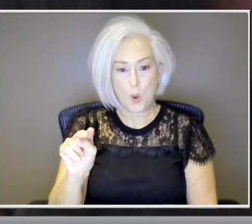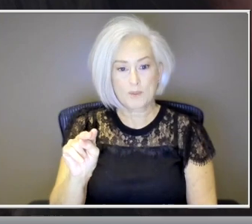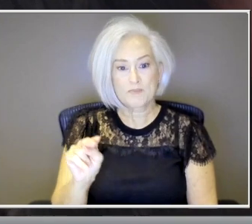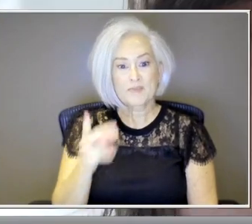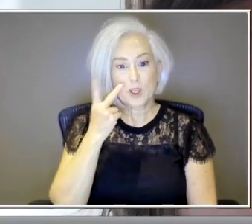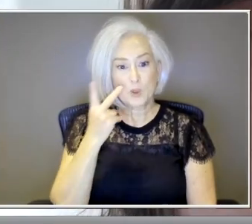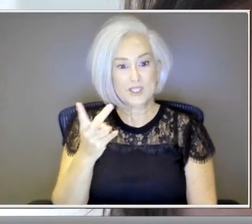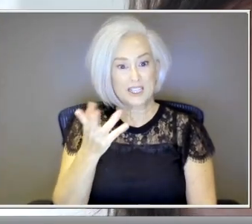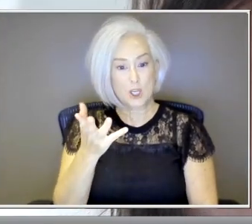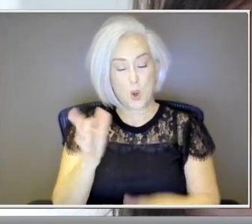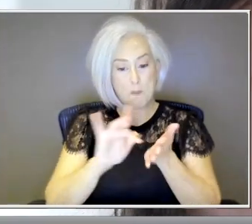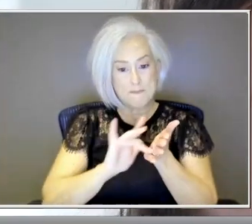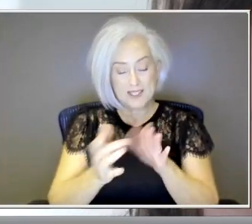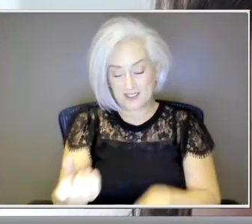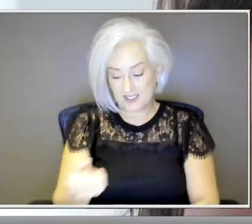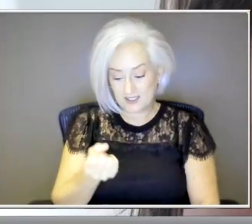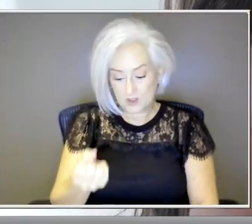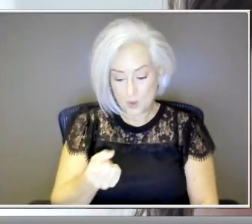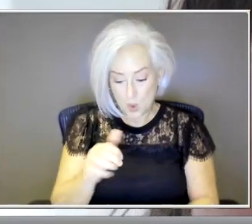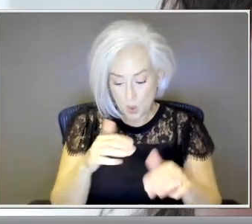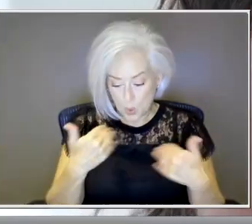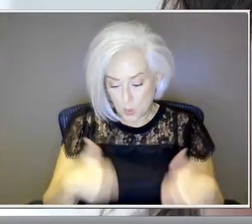drawer.